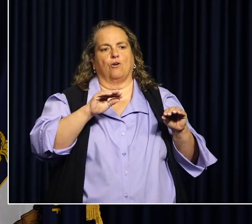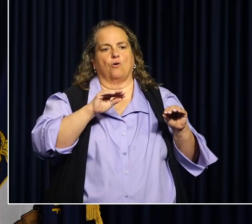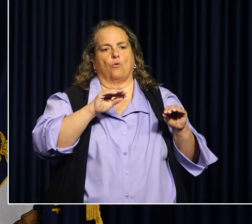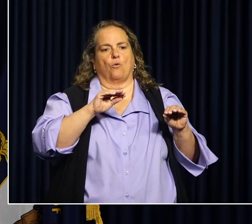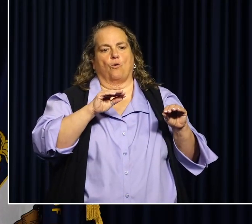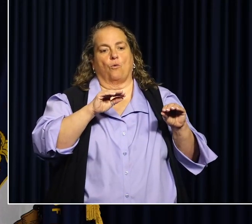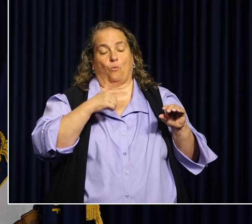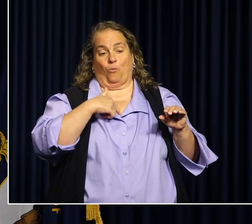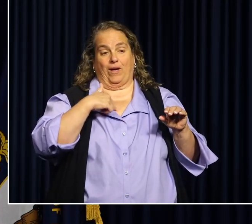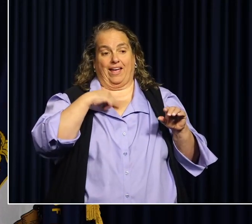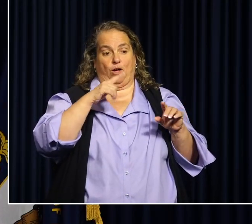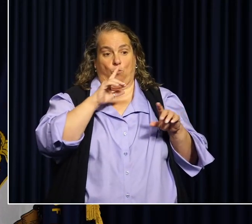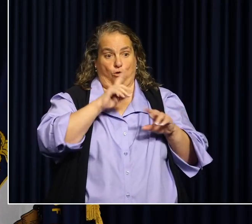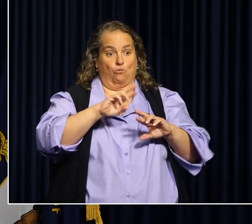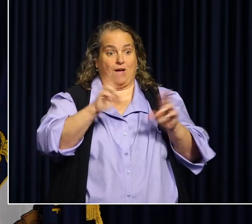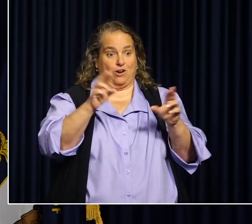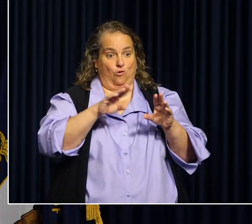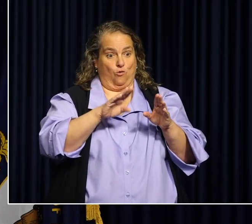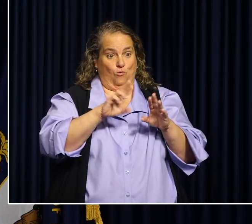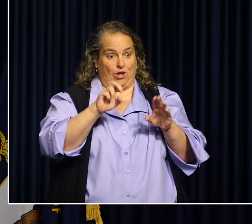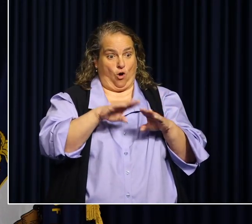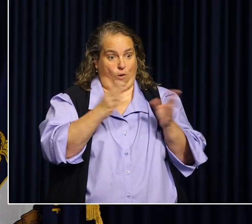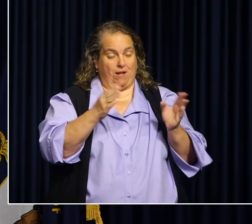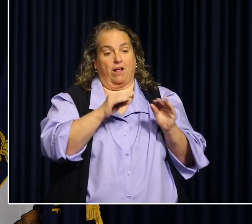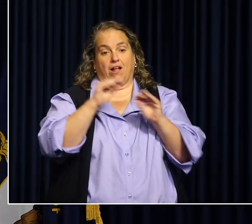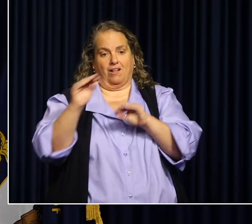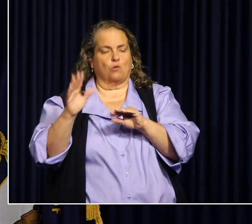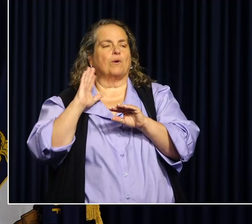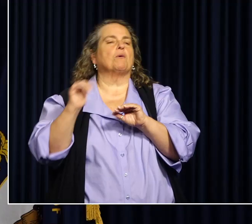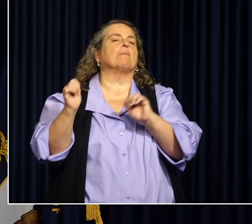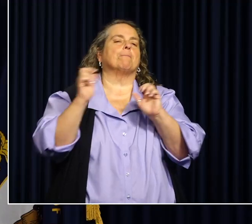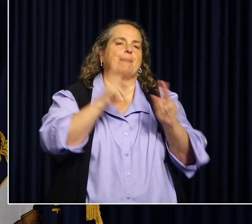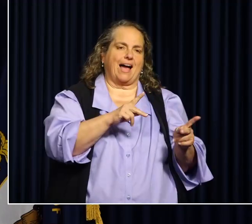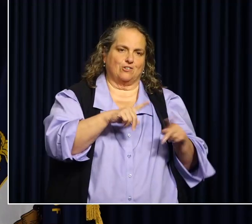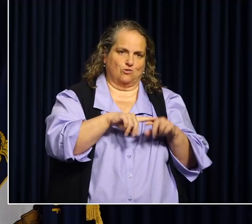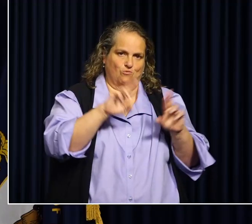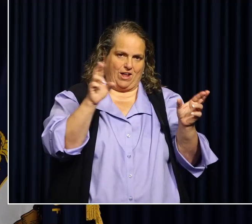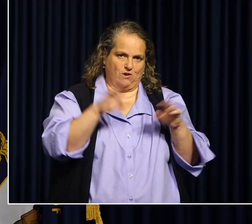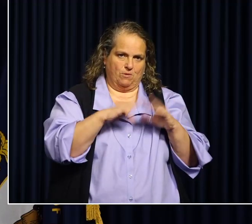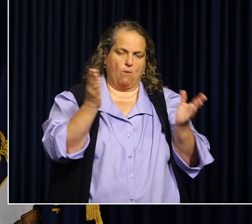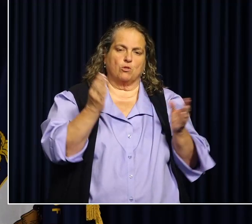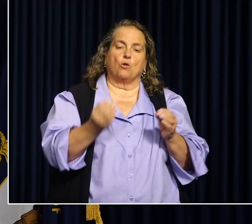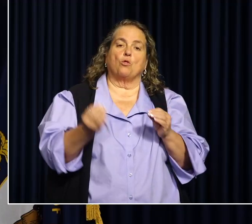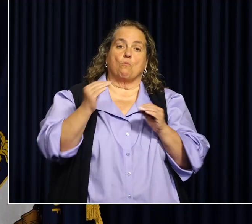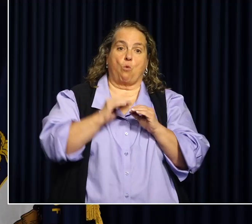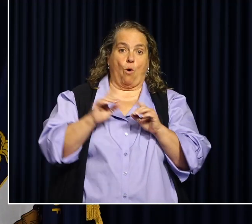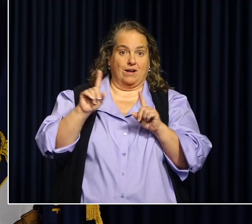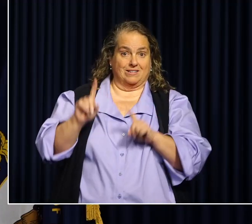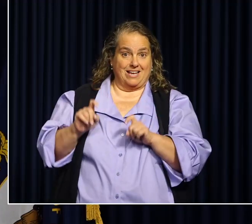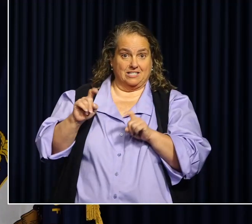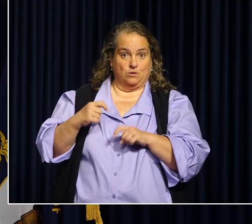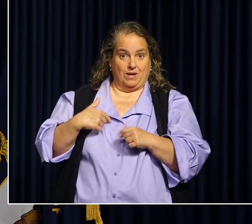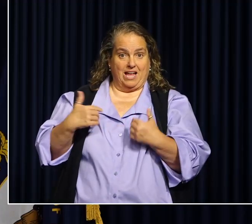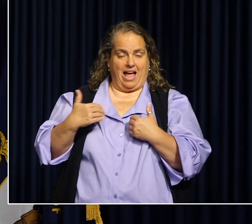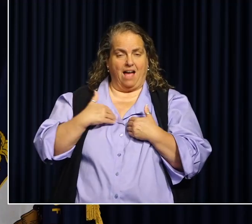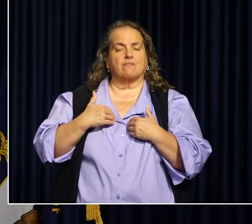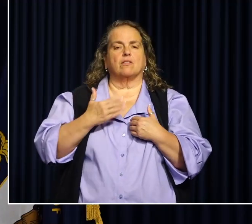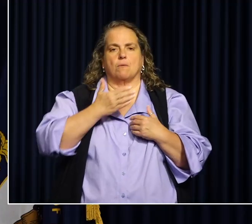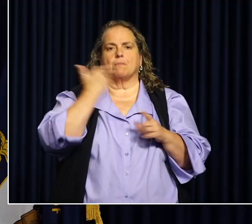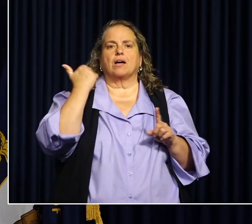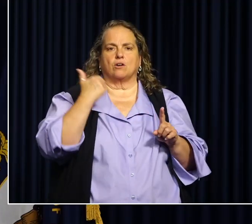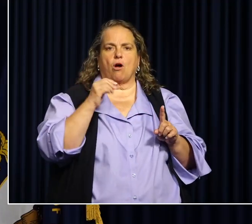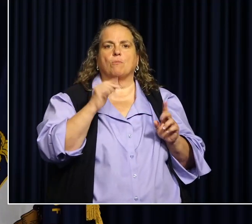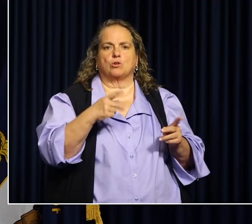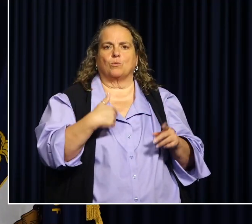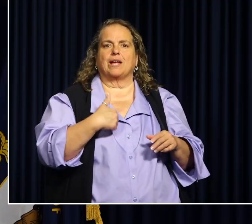reopen back to the close to reopen, I believe we'll be back in the ready to reopen. I think that it